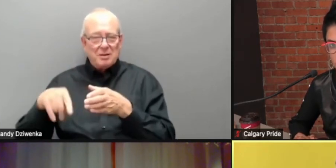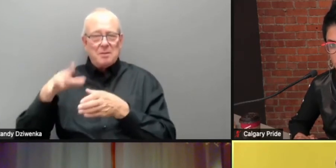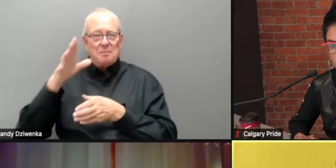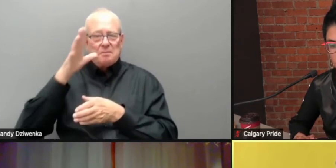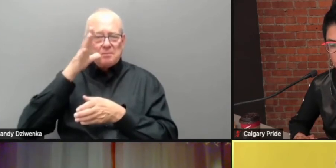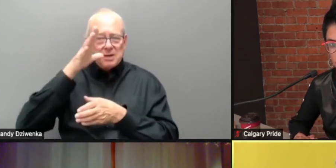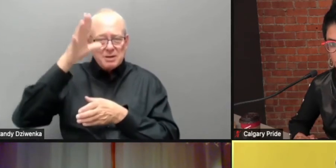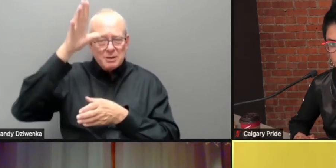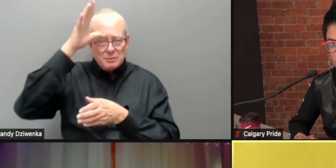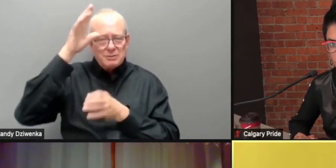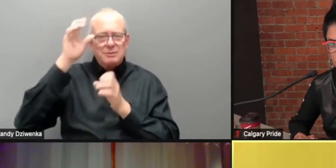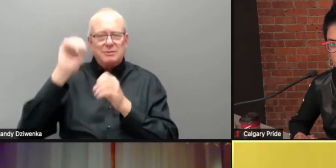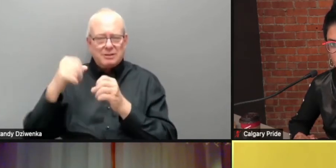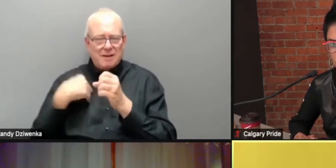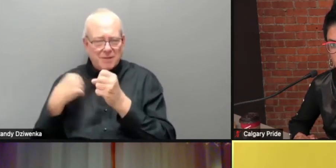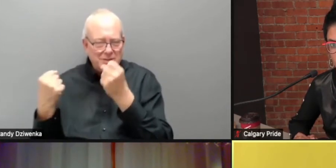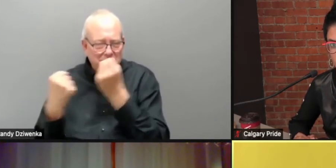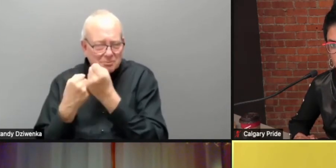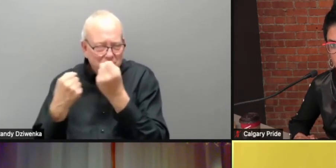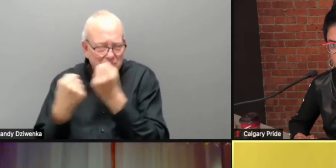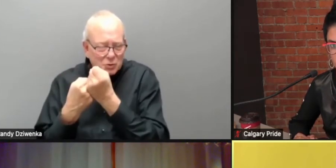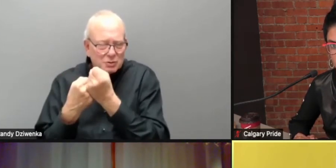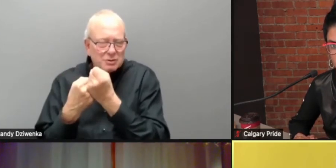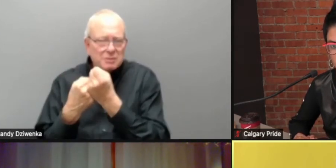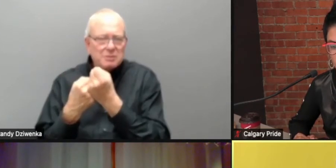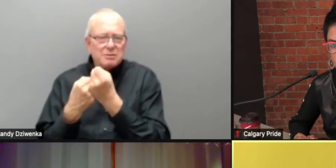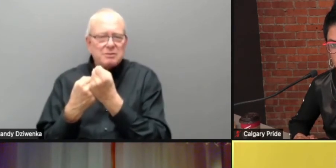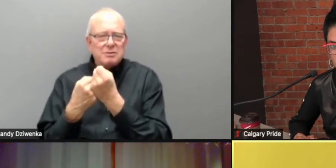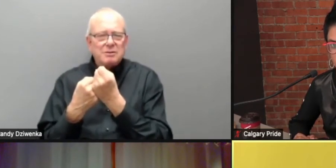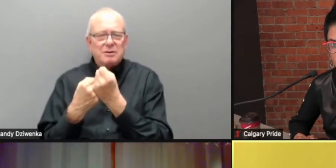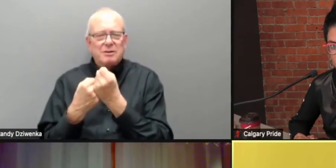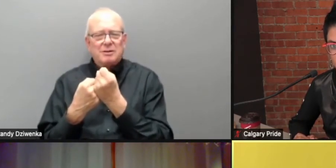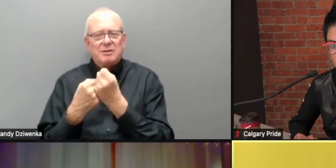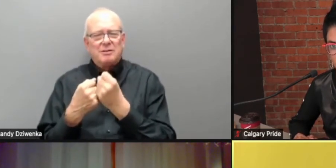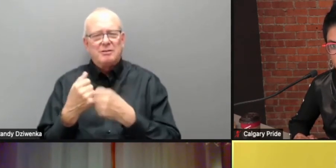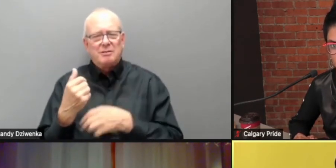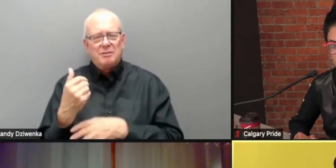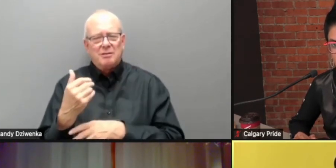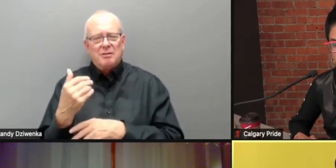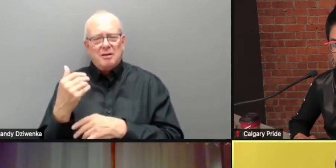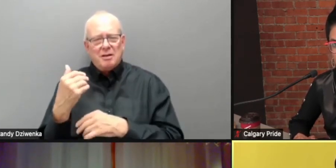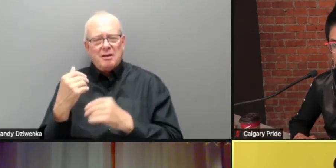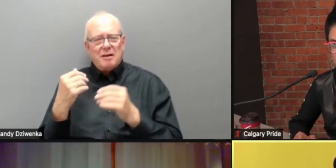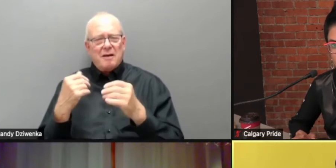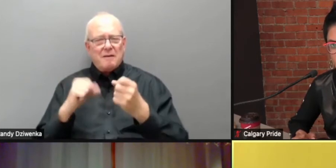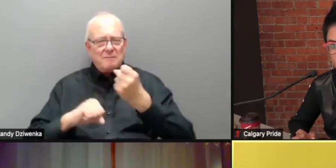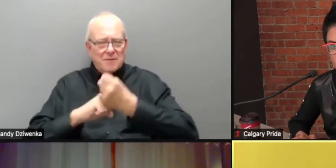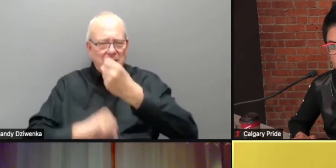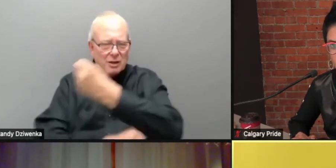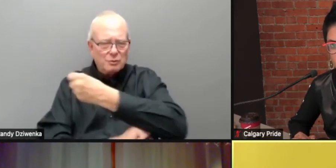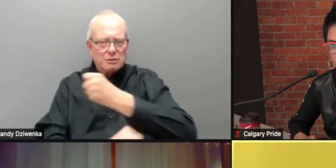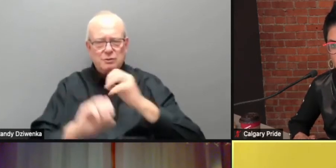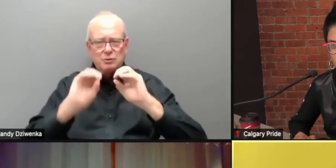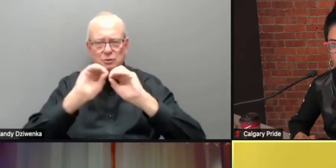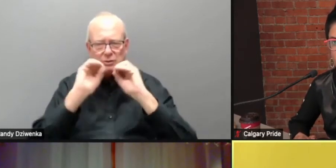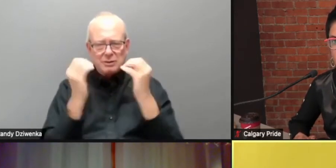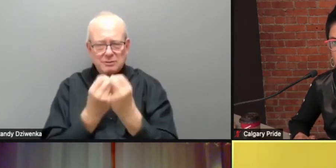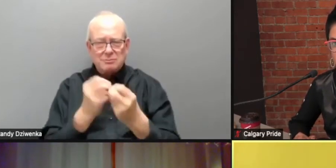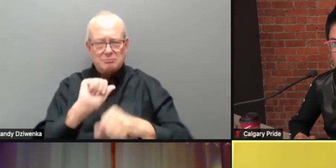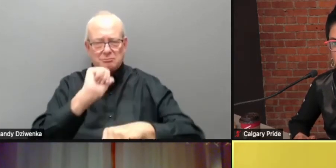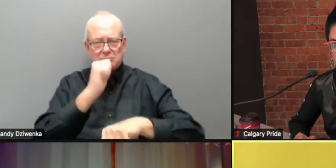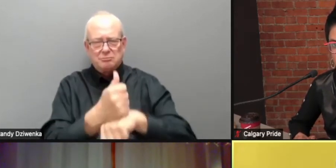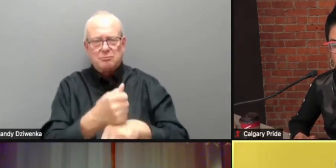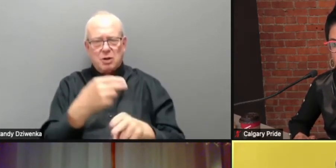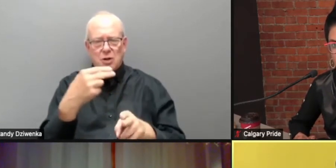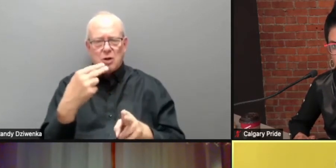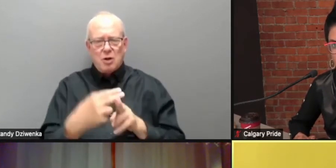that with the help of Swikar. This organization Swikar, where mothers are talking to mothers and fathers talking to fathers, is